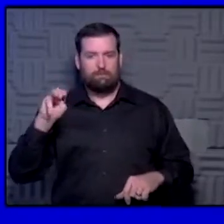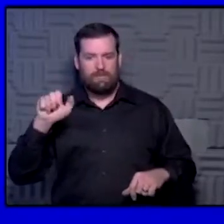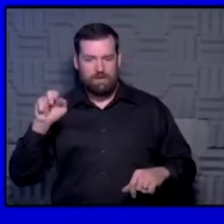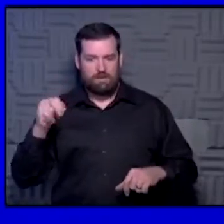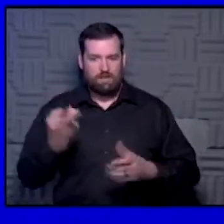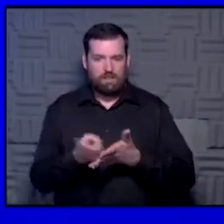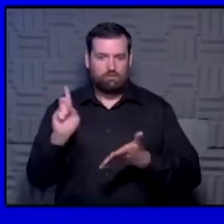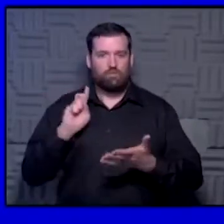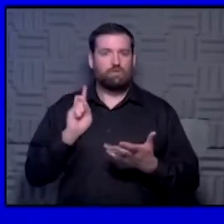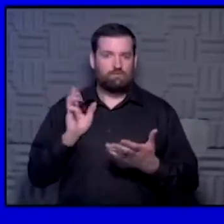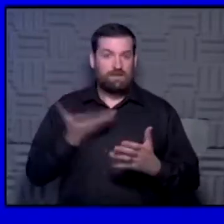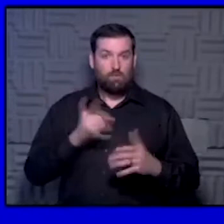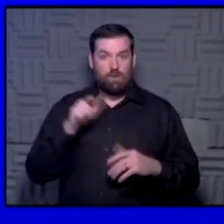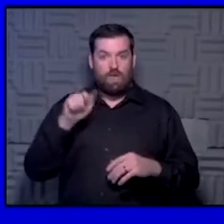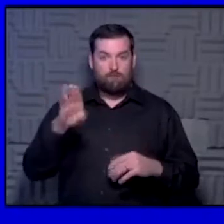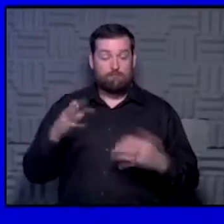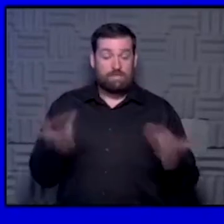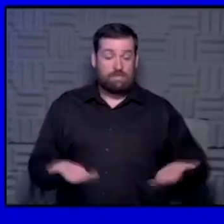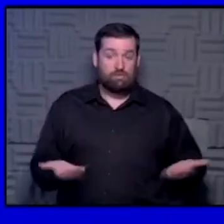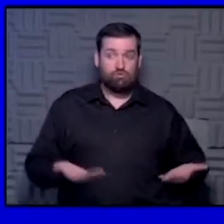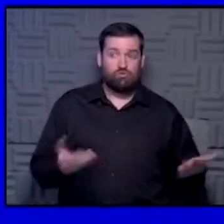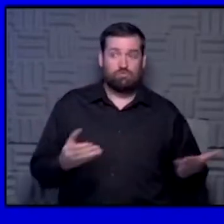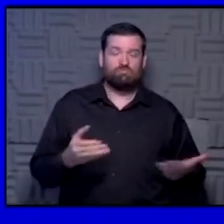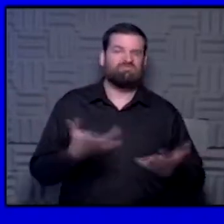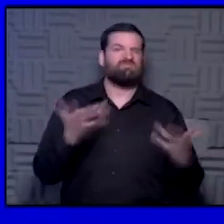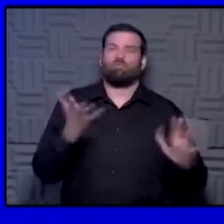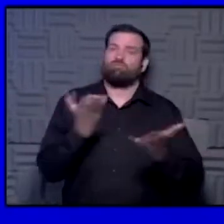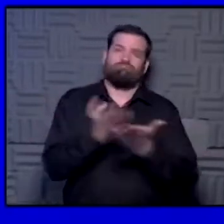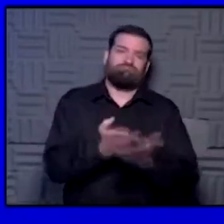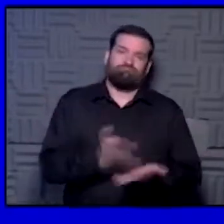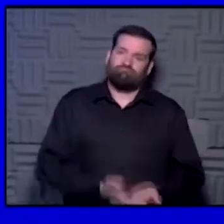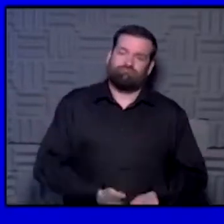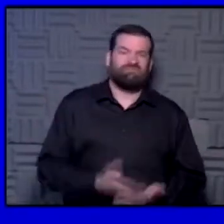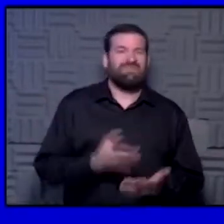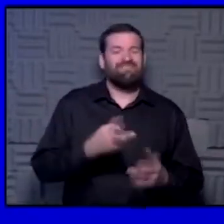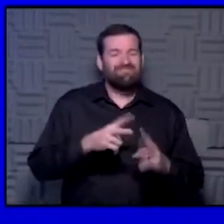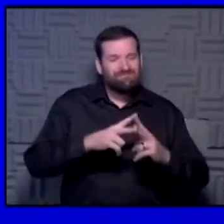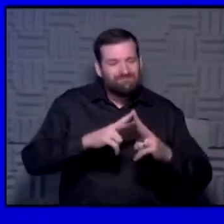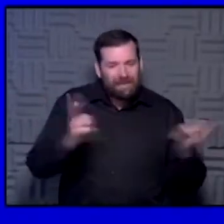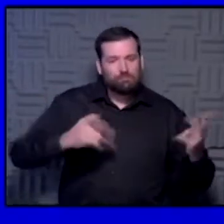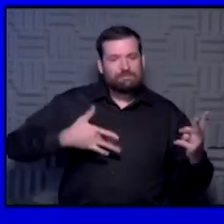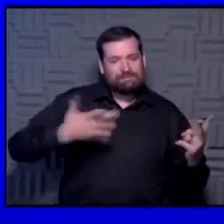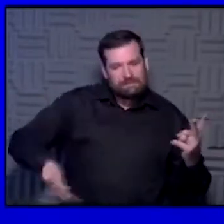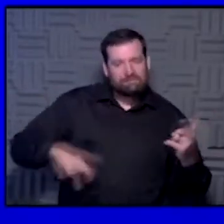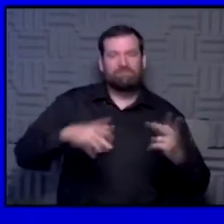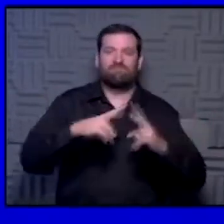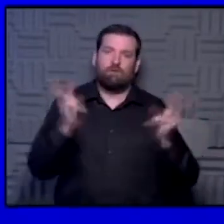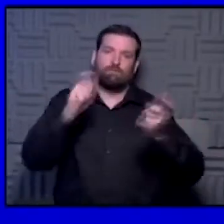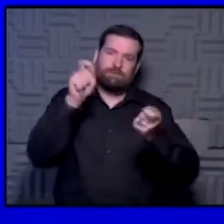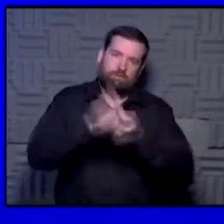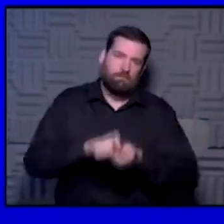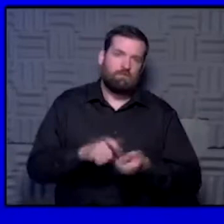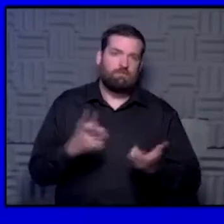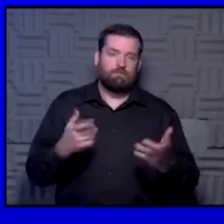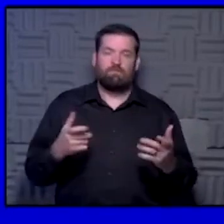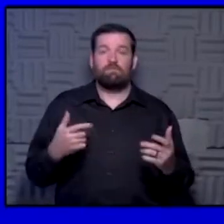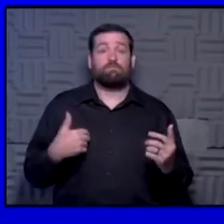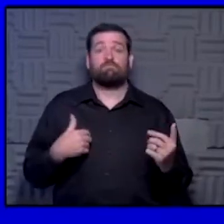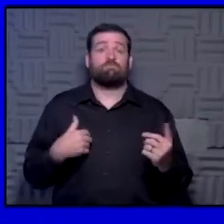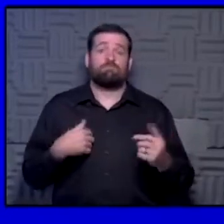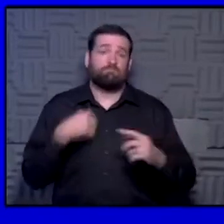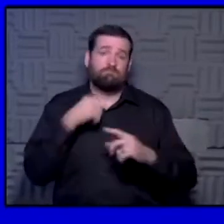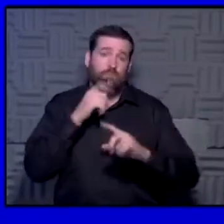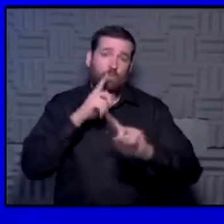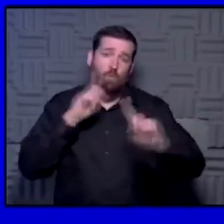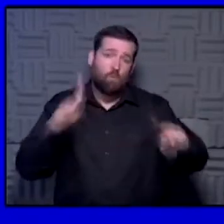use, our test that we use is validated as very sensitive and specific. So it's a very good test. We don't order them